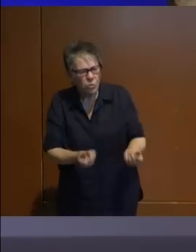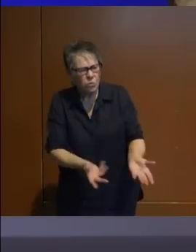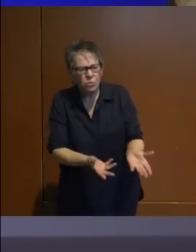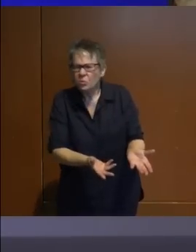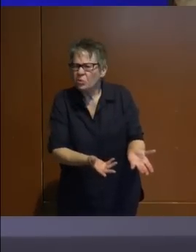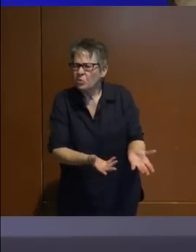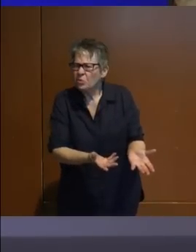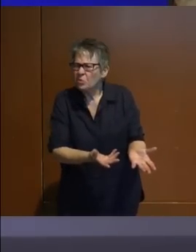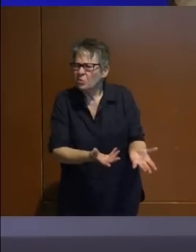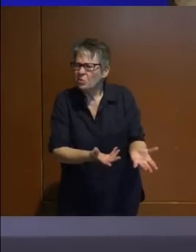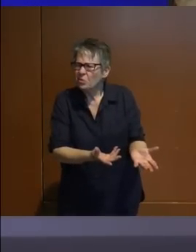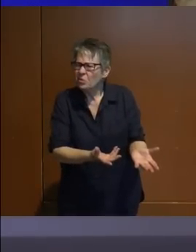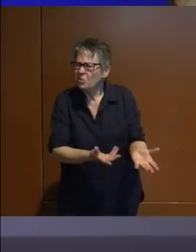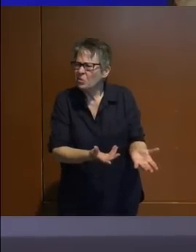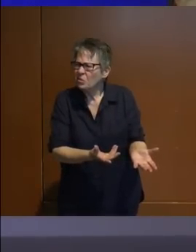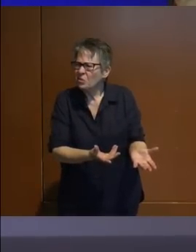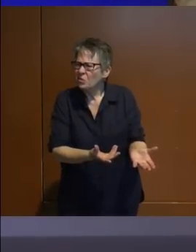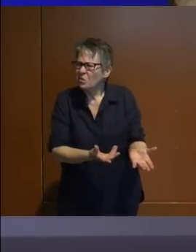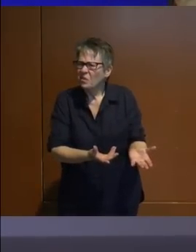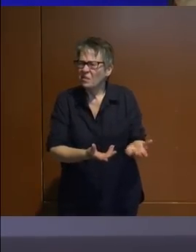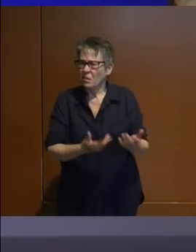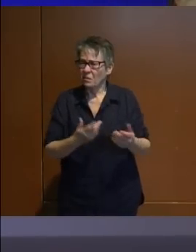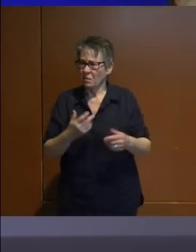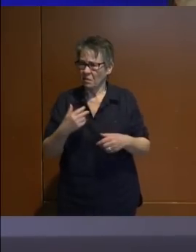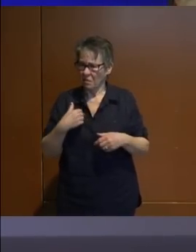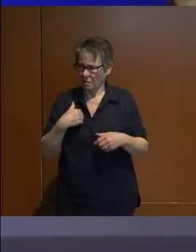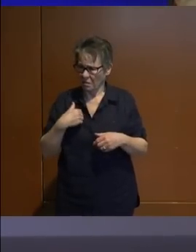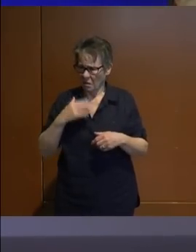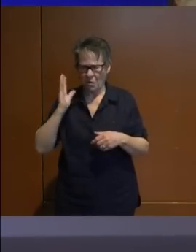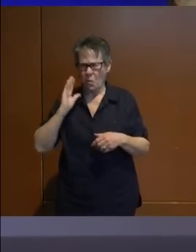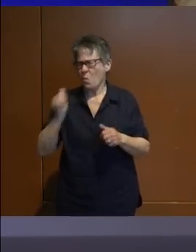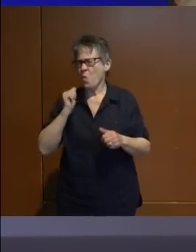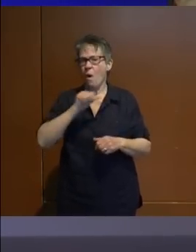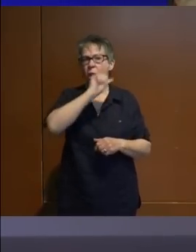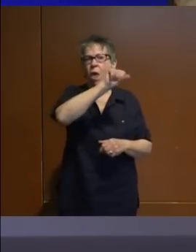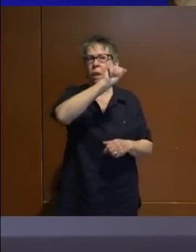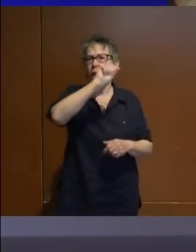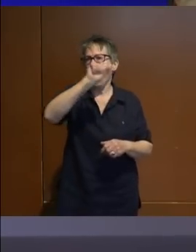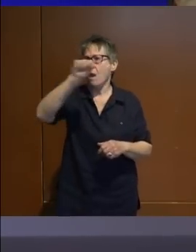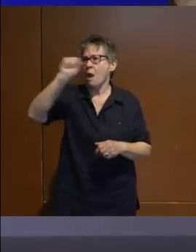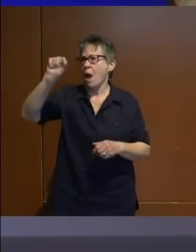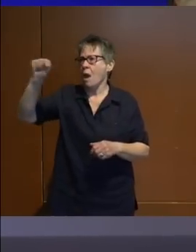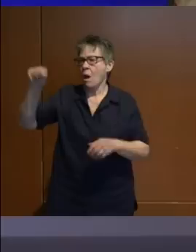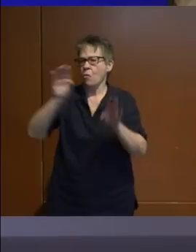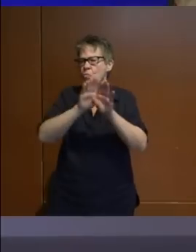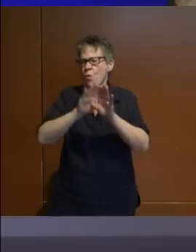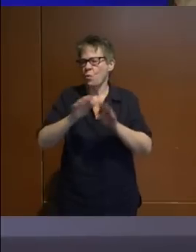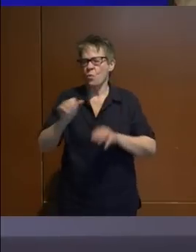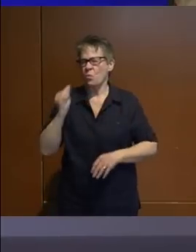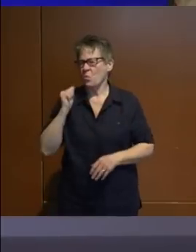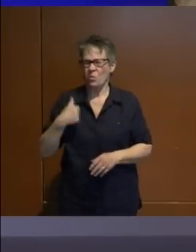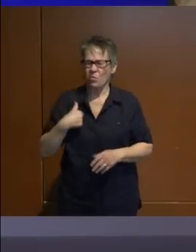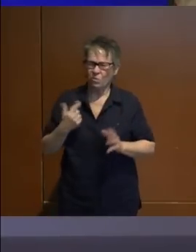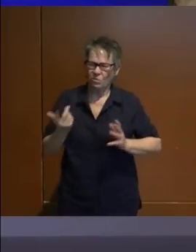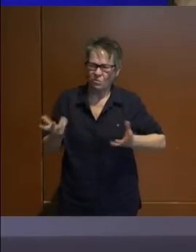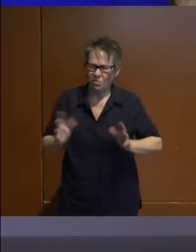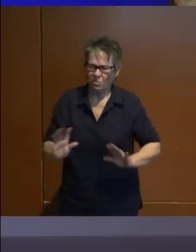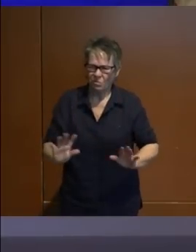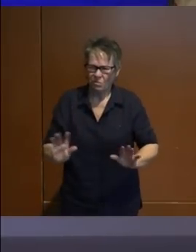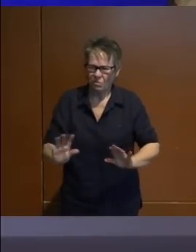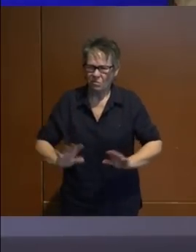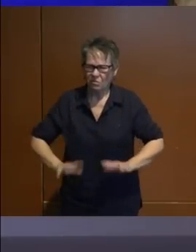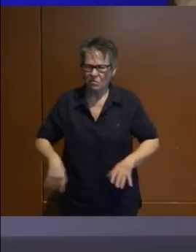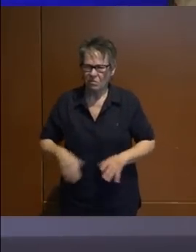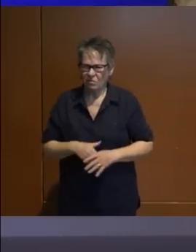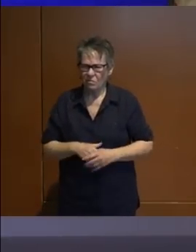society, but that doesn't mean we can't be equally as compliant. I said this in this press conference today, that I feel